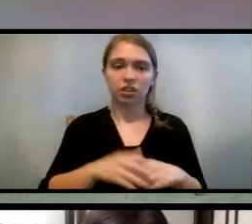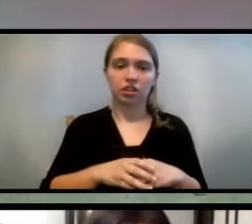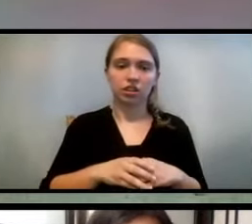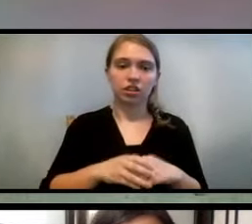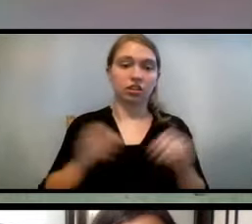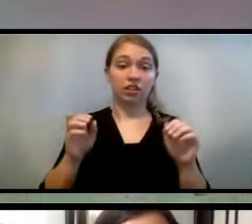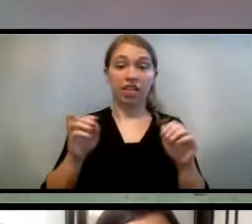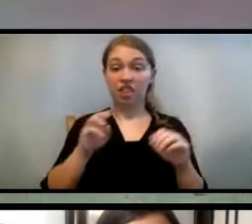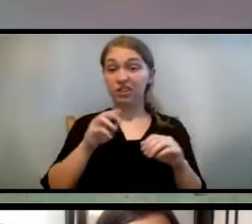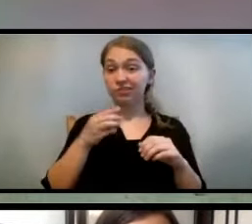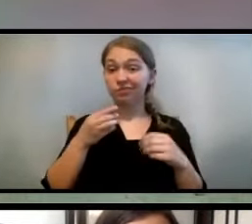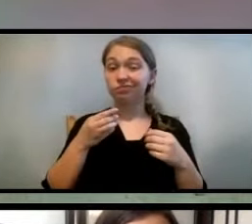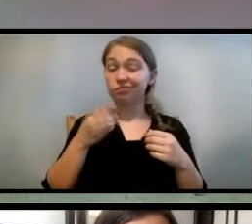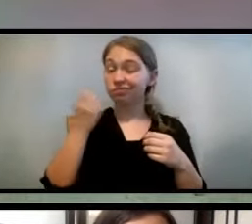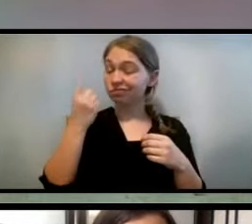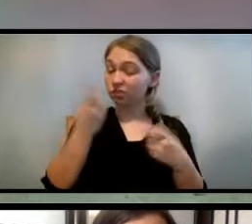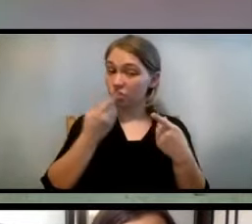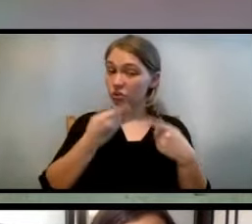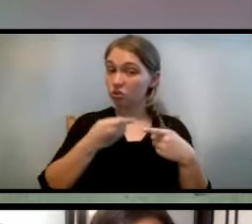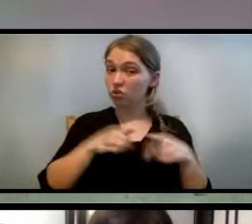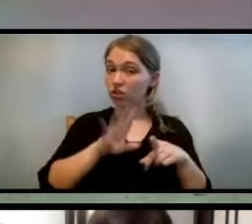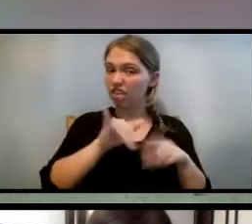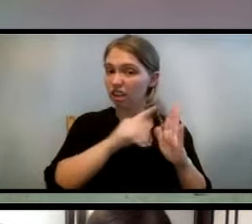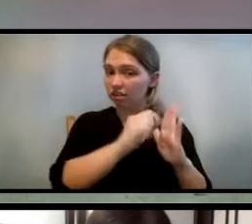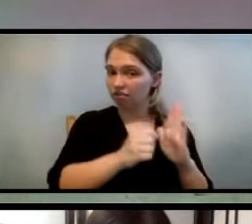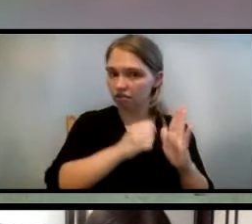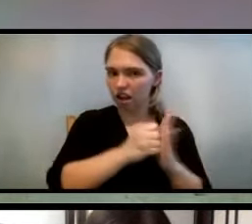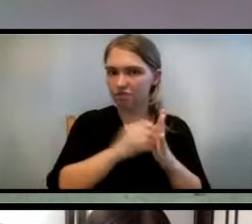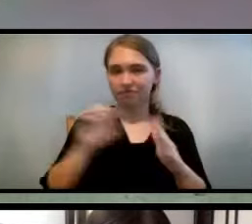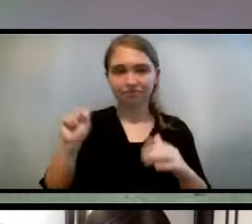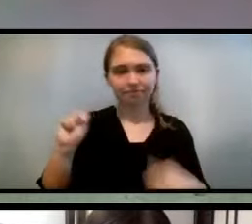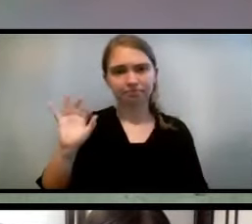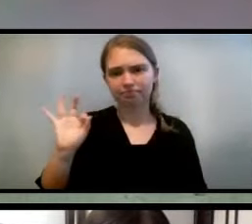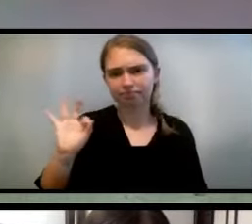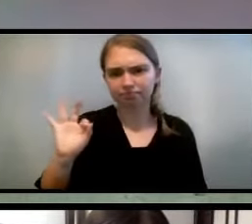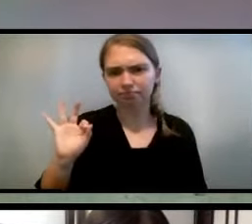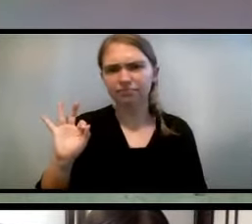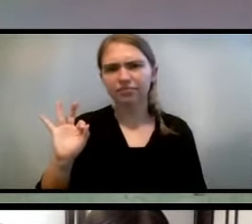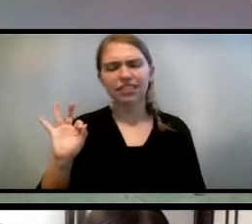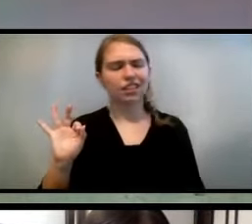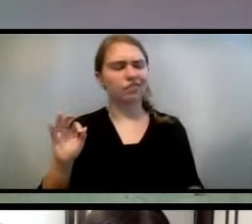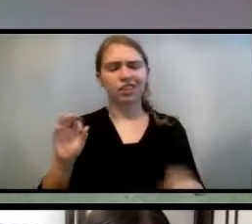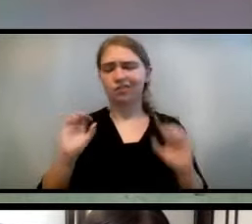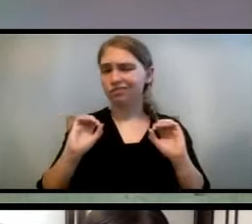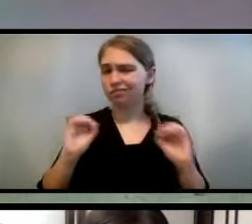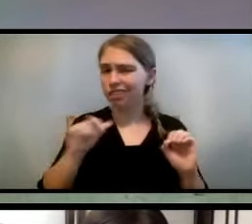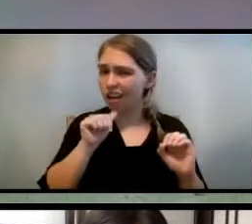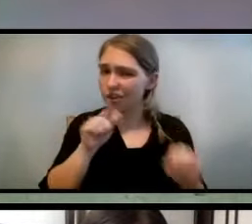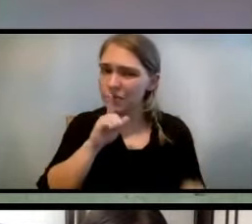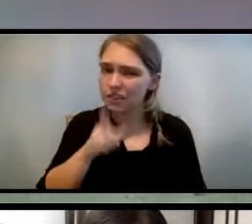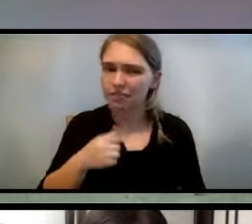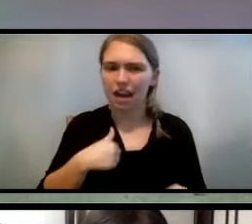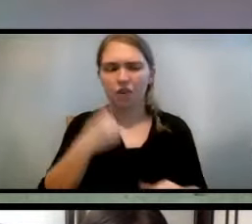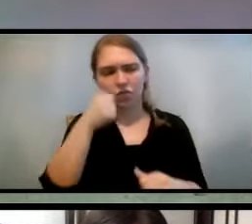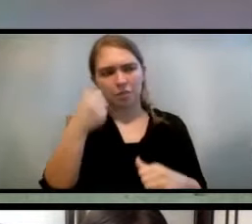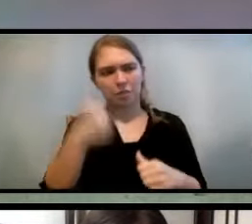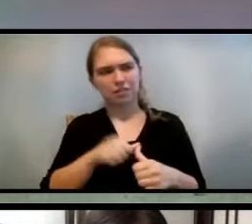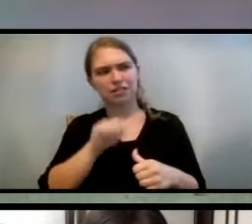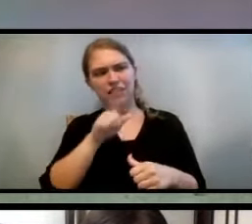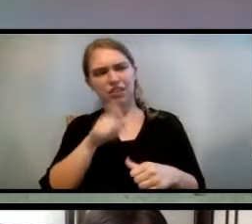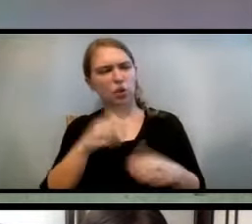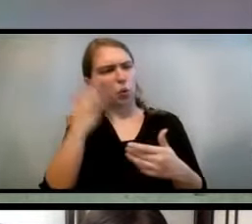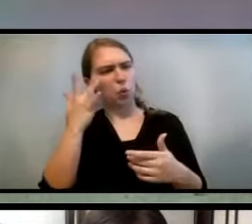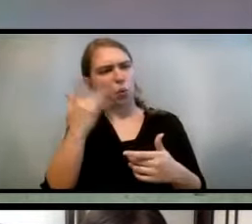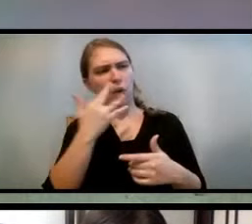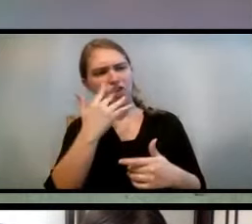speculative fiction at the time. And I remember I'd get questions like, why do there have to be dragons in this? And, you know, but it